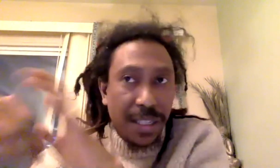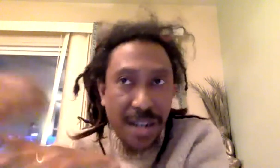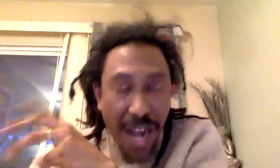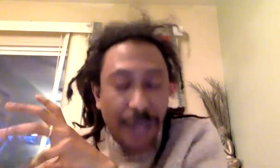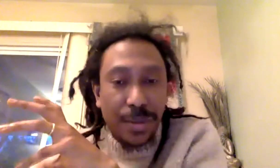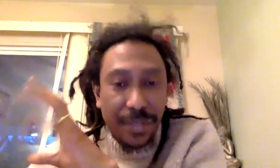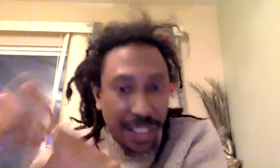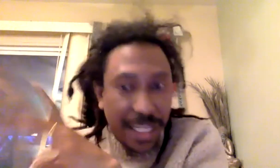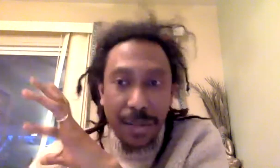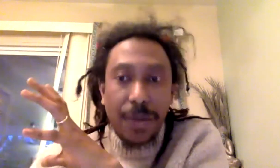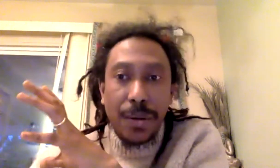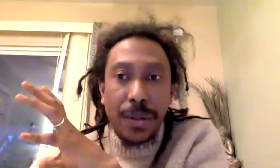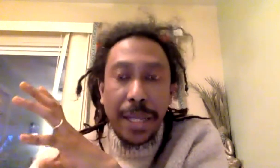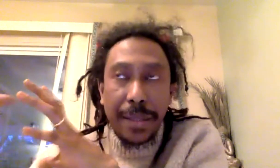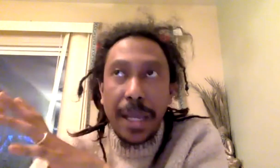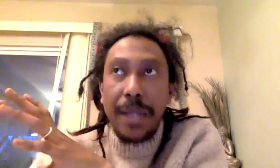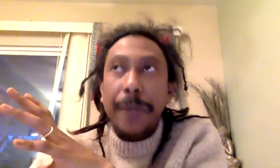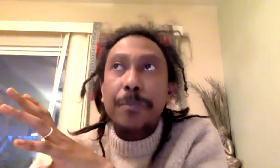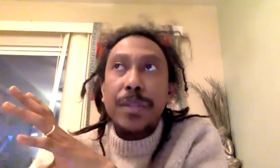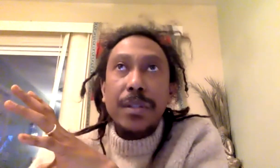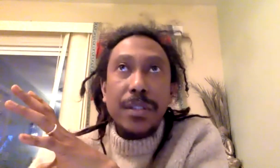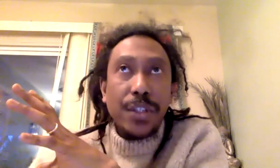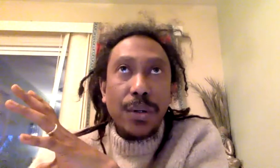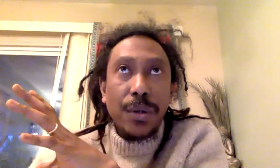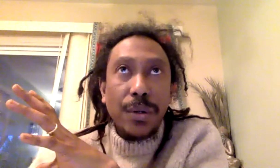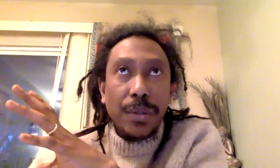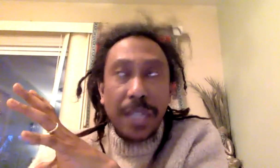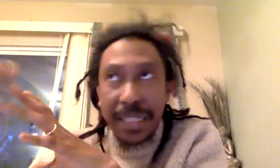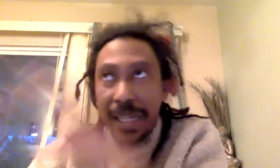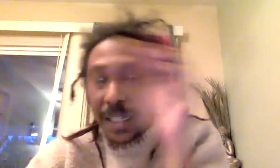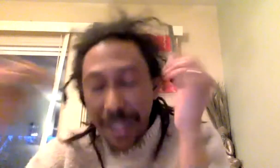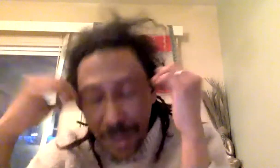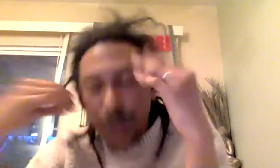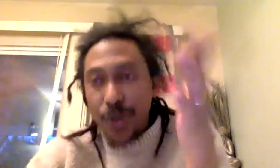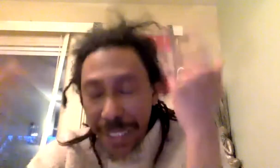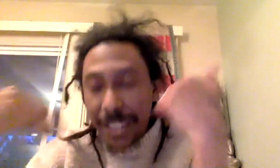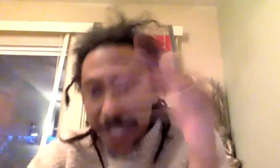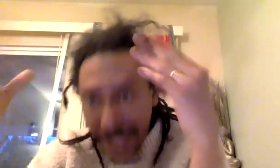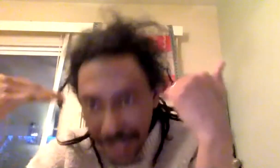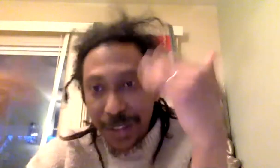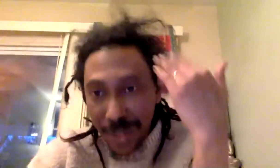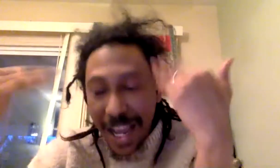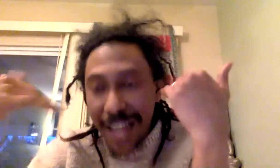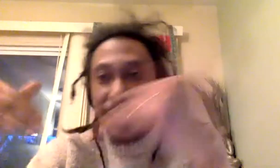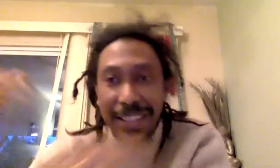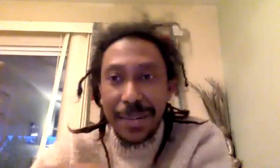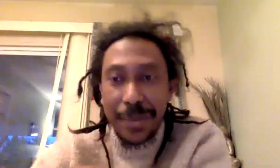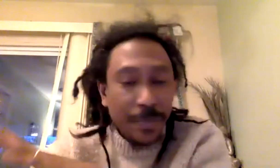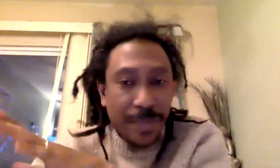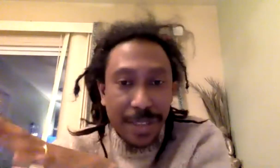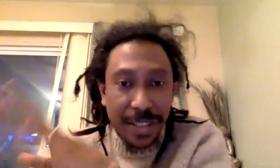in around the circle, and then so kind of like automatic, you got